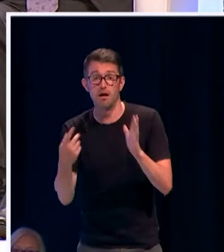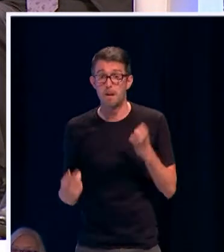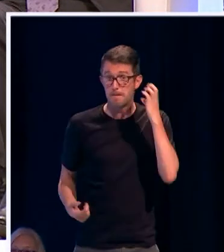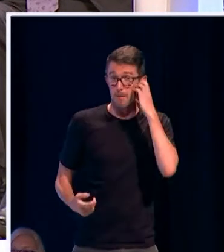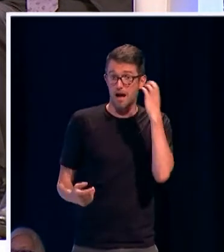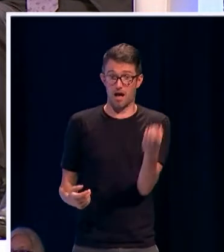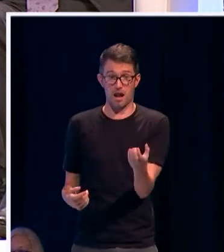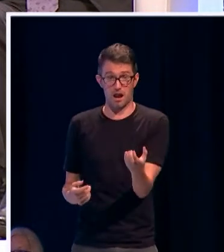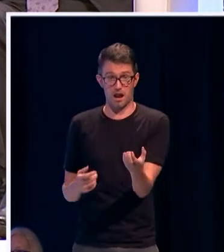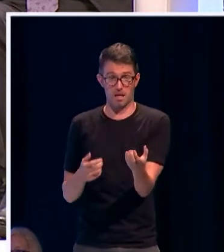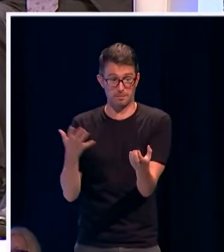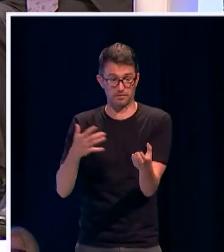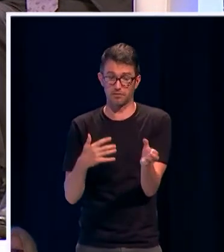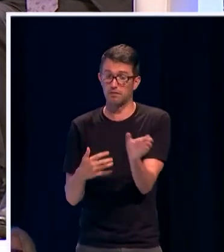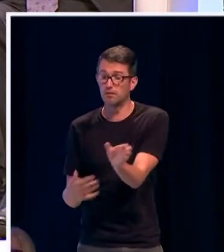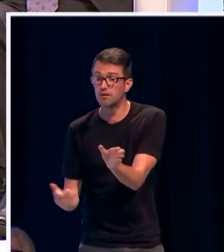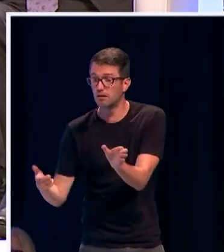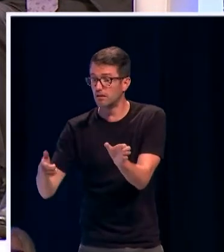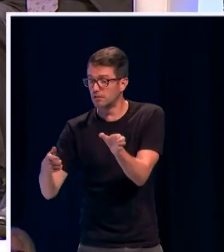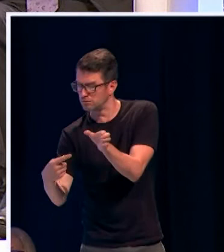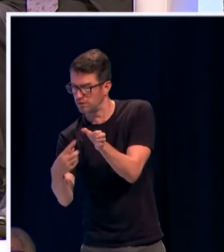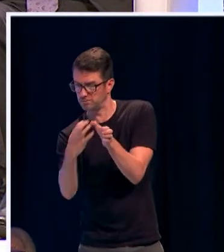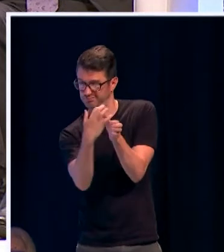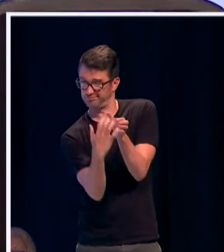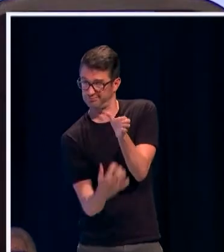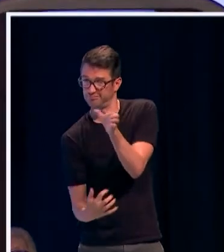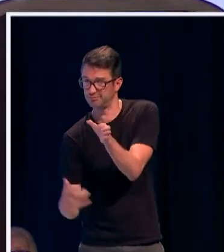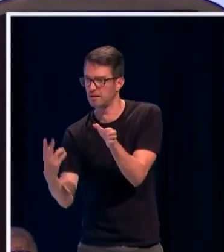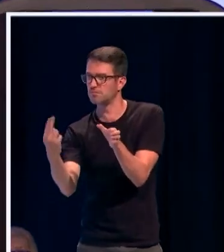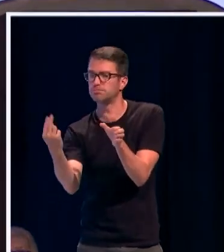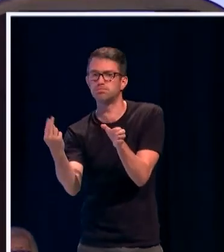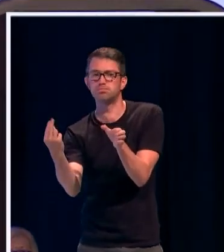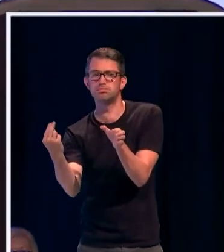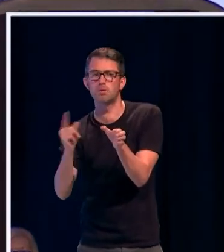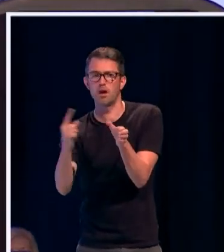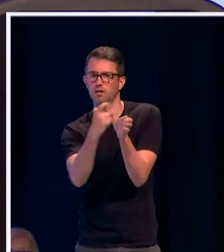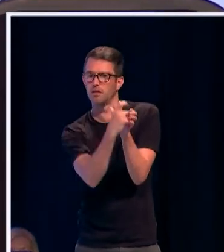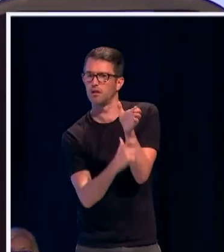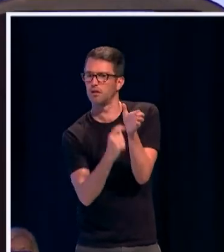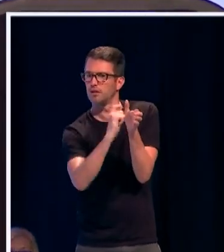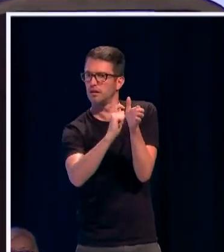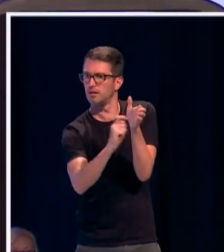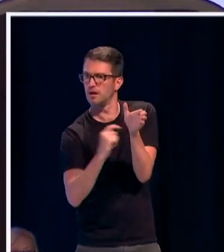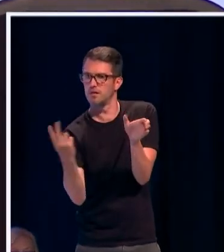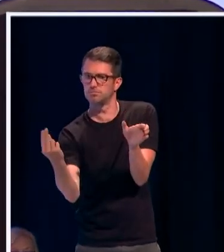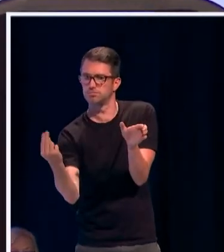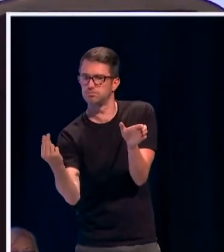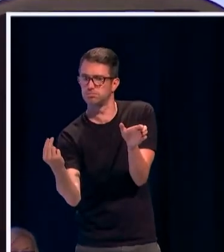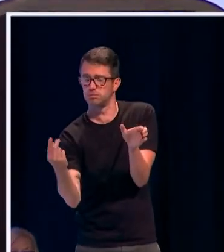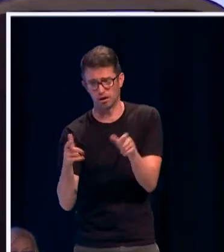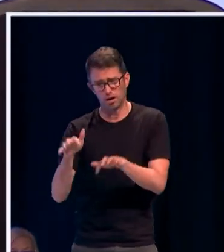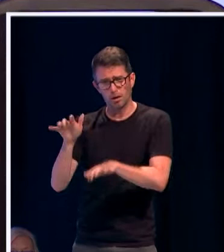for artificial intelligence, but somebody with a disability will hear that a computer can see text and translate it into